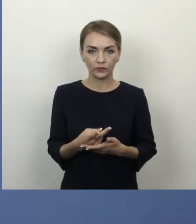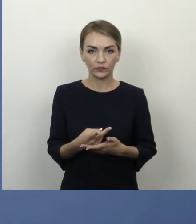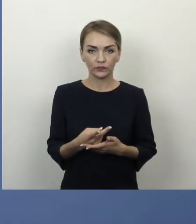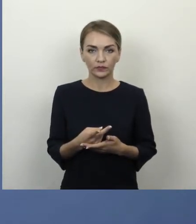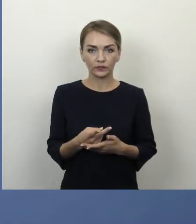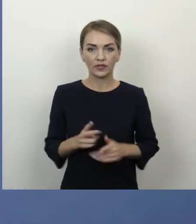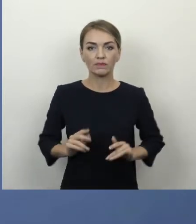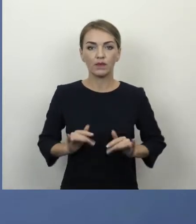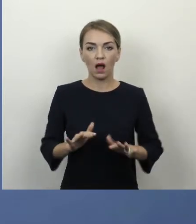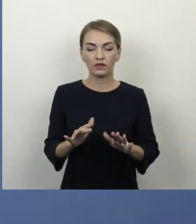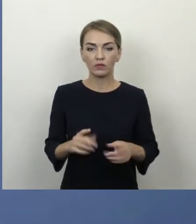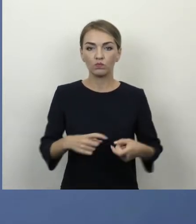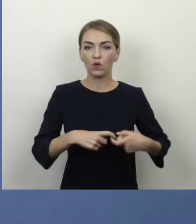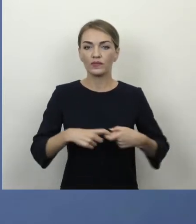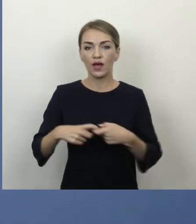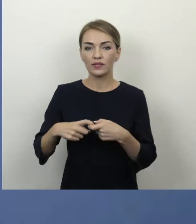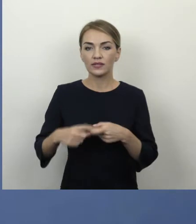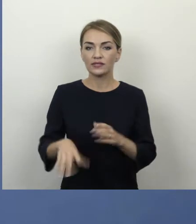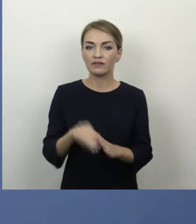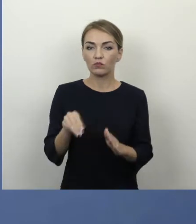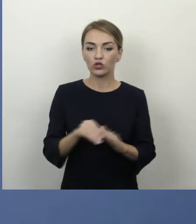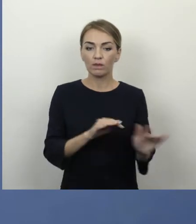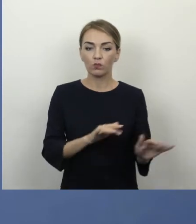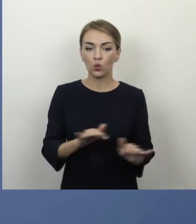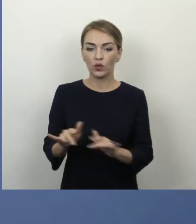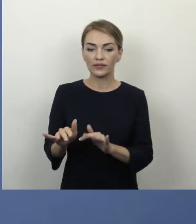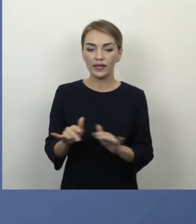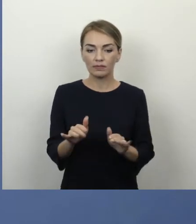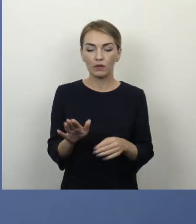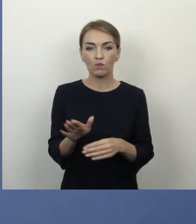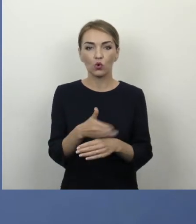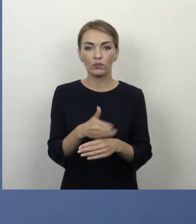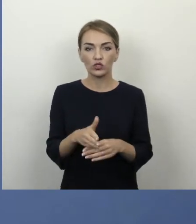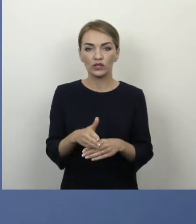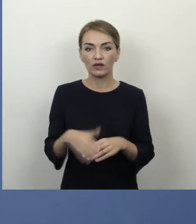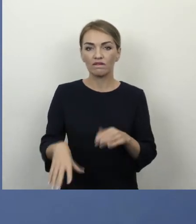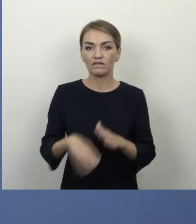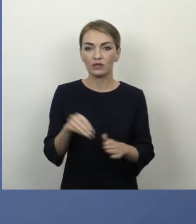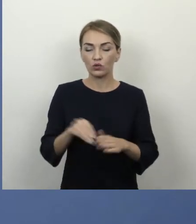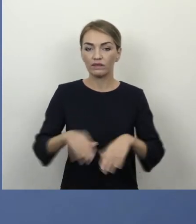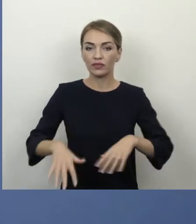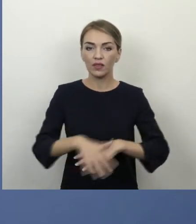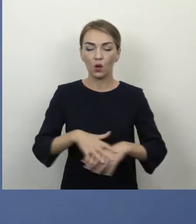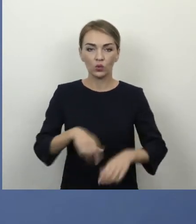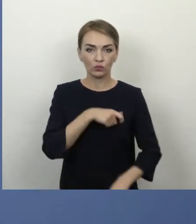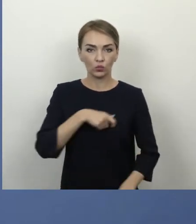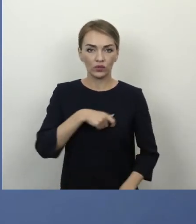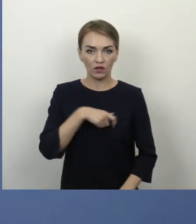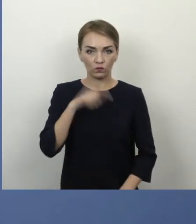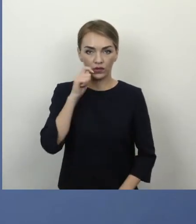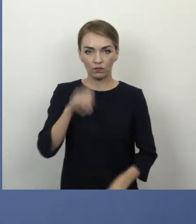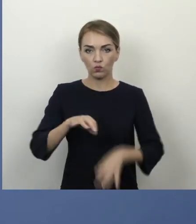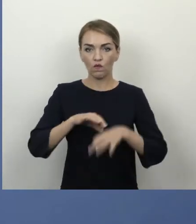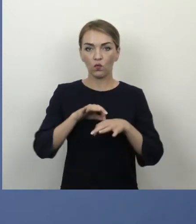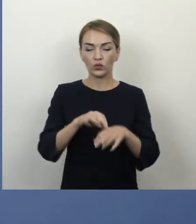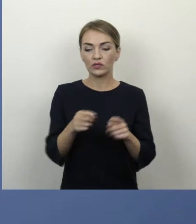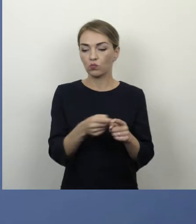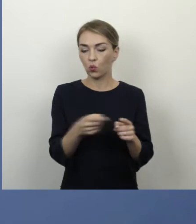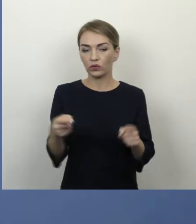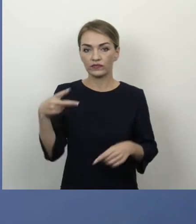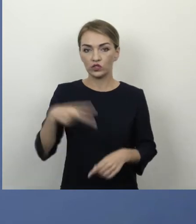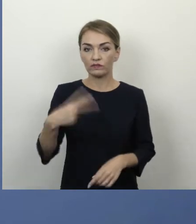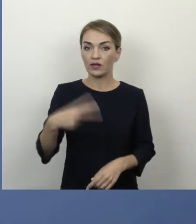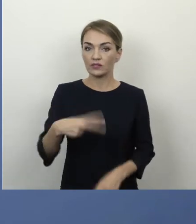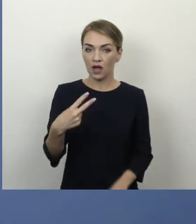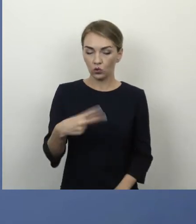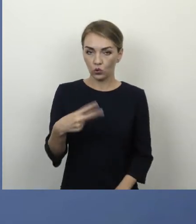consistent case law is confirmed with a number of cases